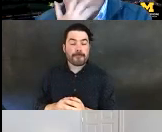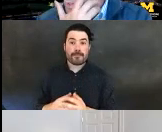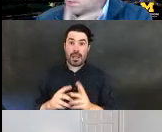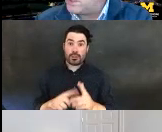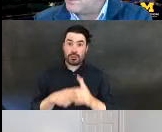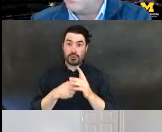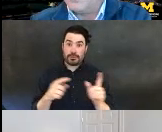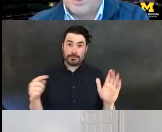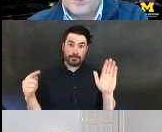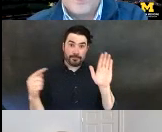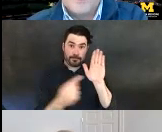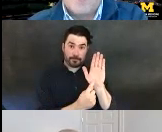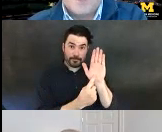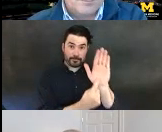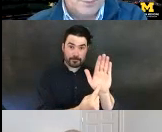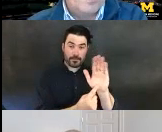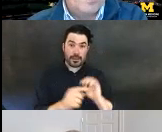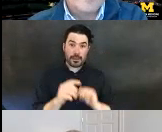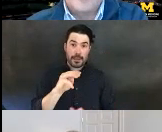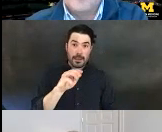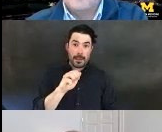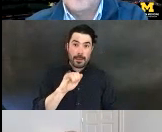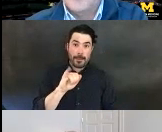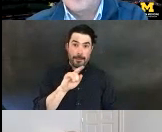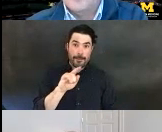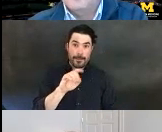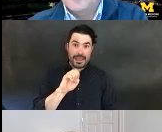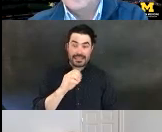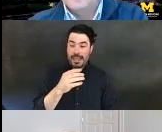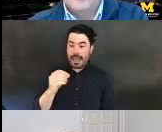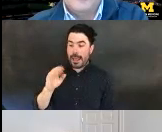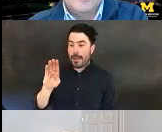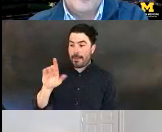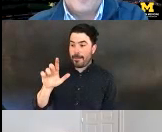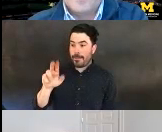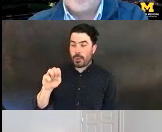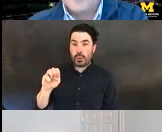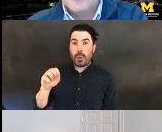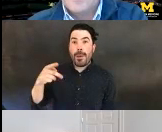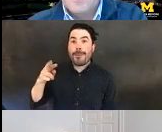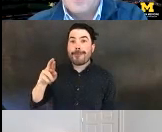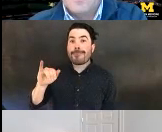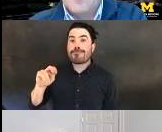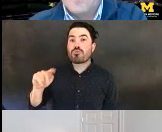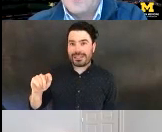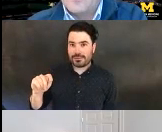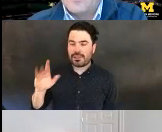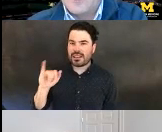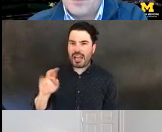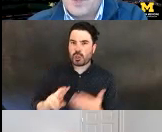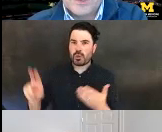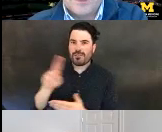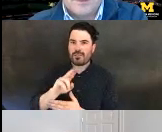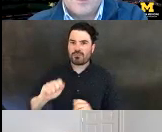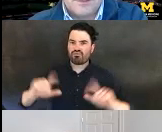Blue blueprint, Maize and Blueprint link on the main university webpage. They are